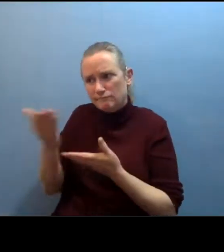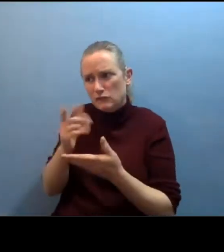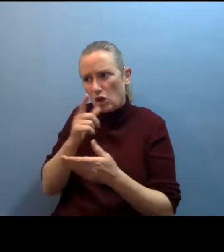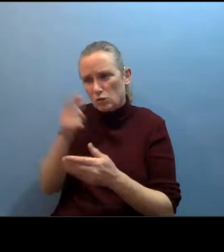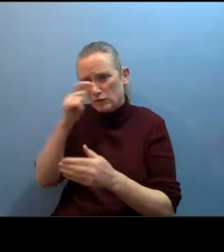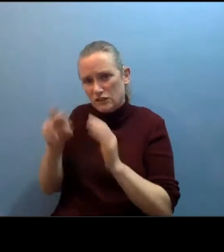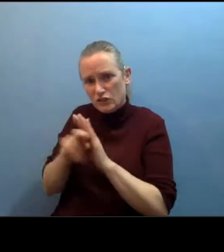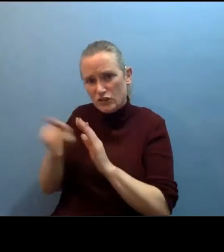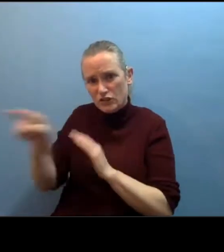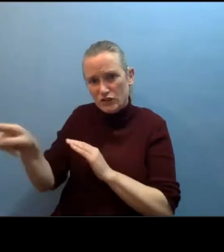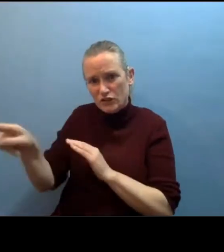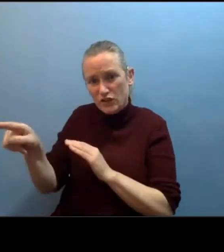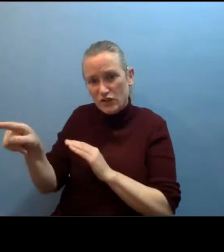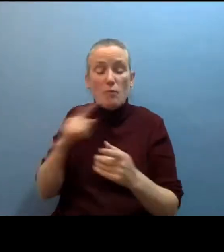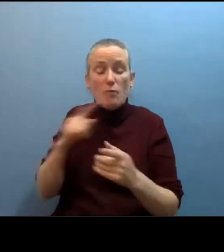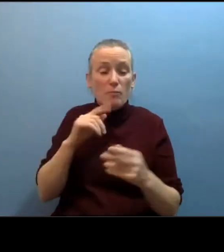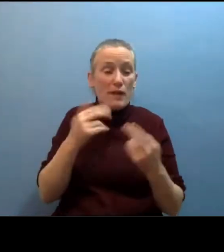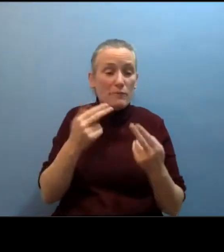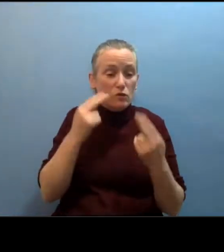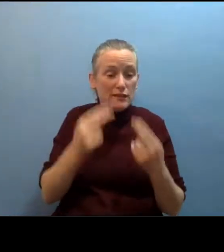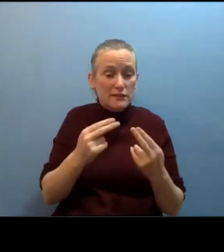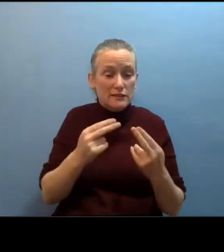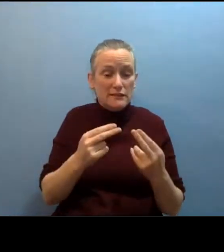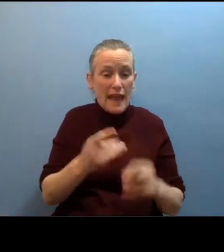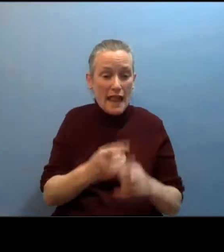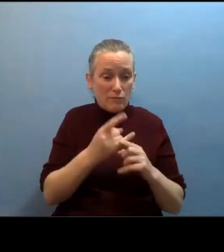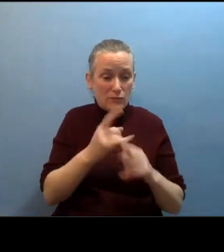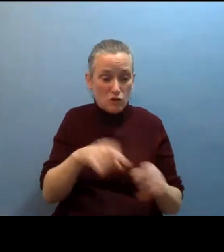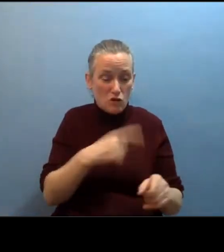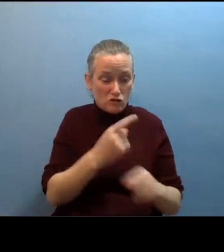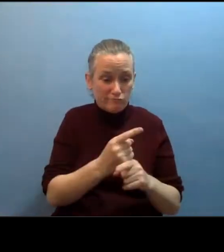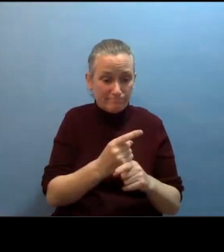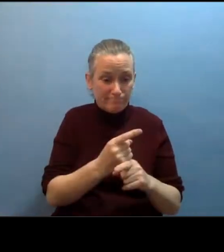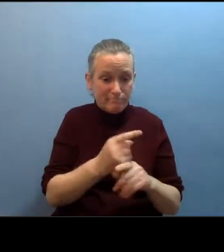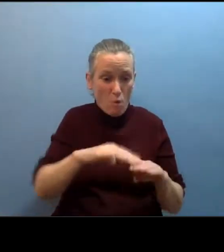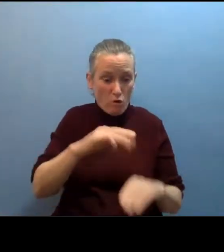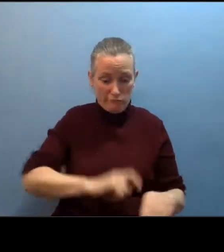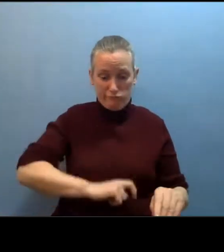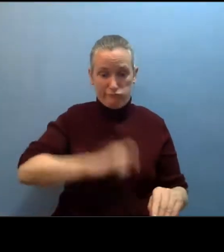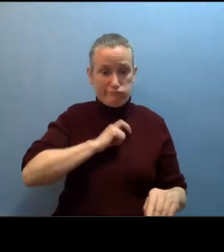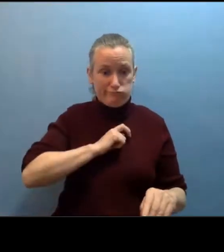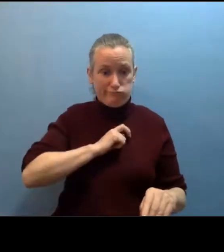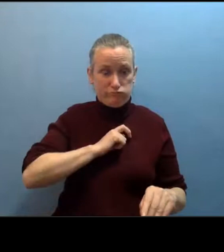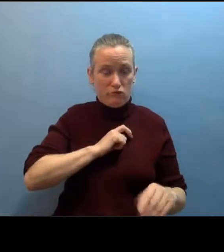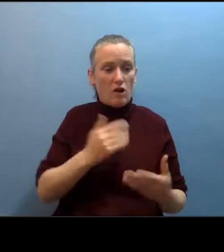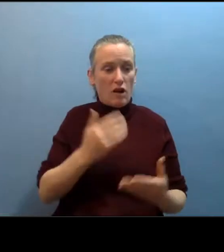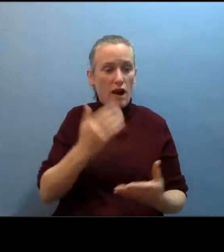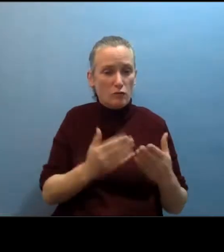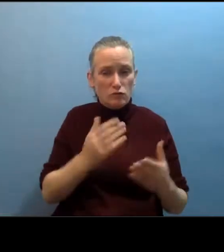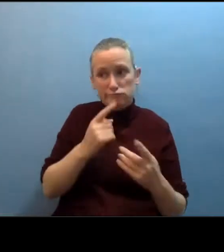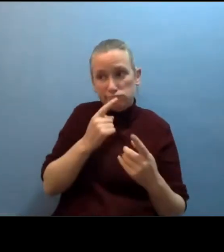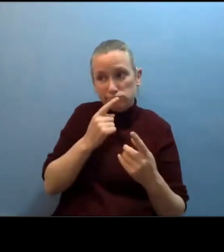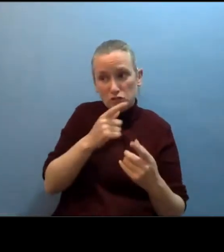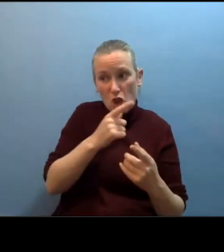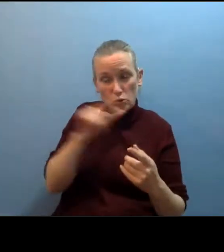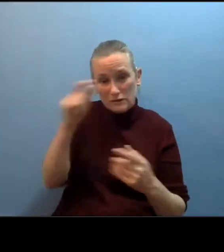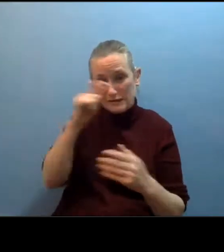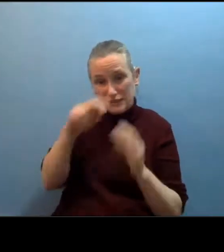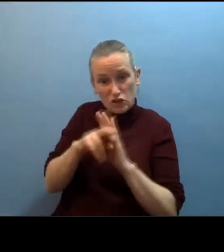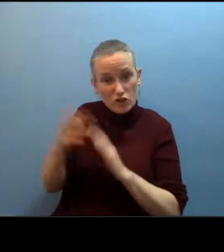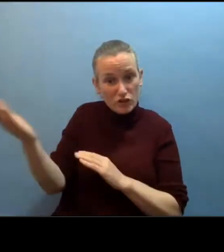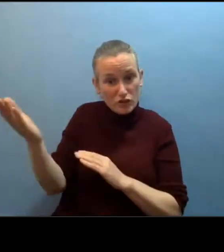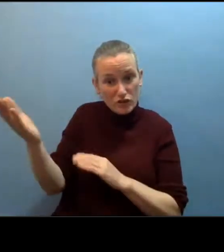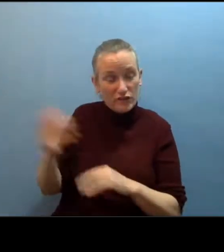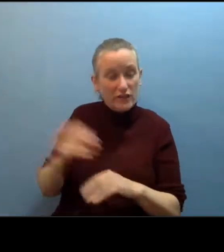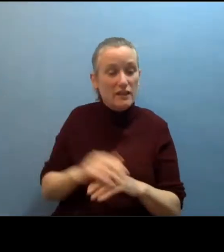to be assertive, how to talk to the teacher in a particular way. And that might be something you'd like to practice with